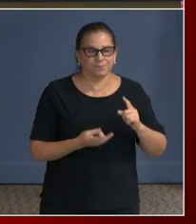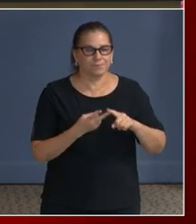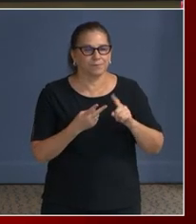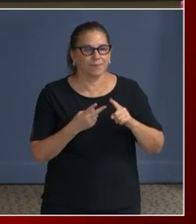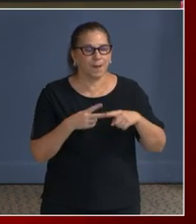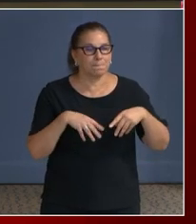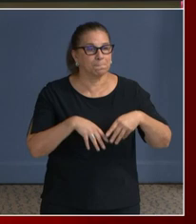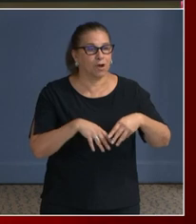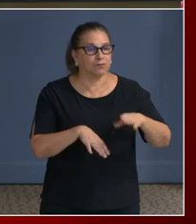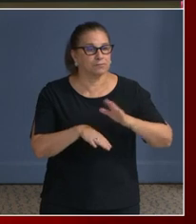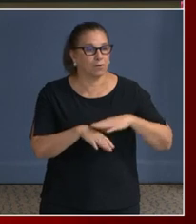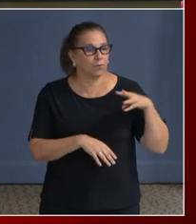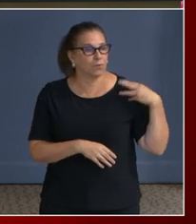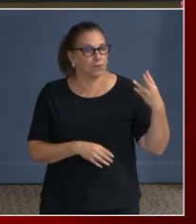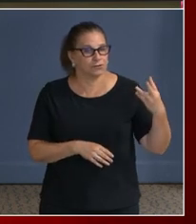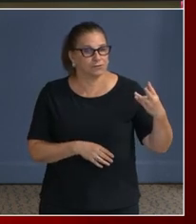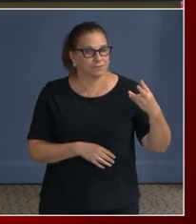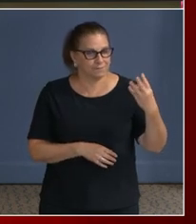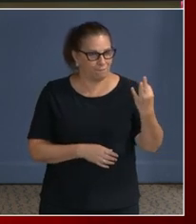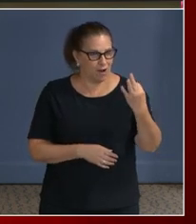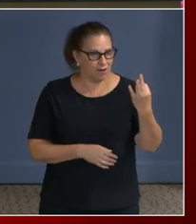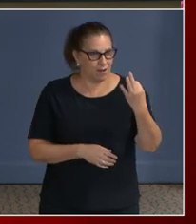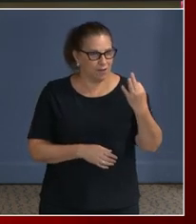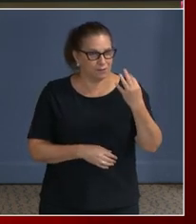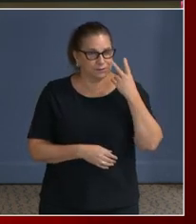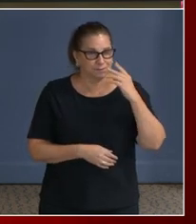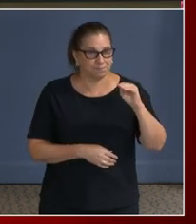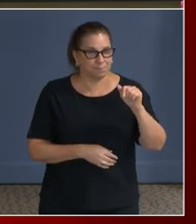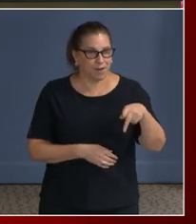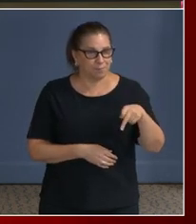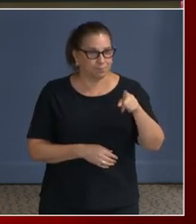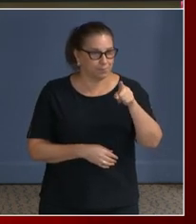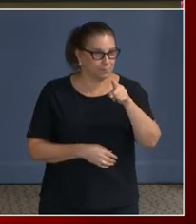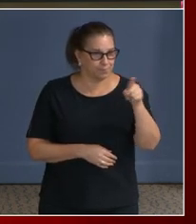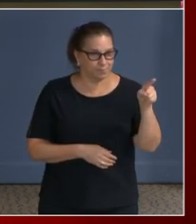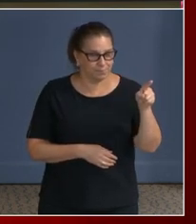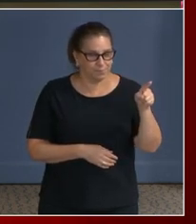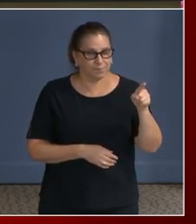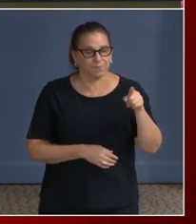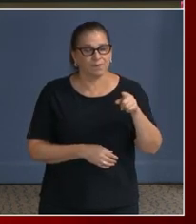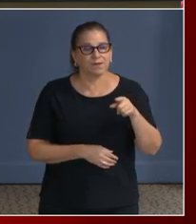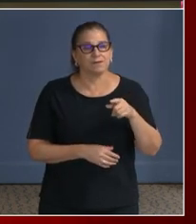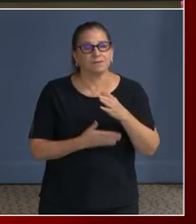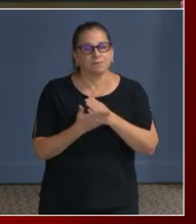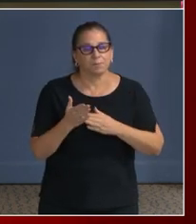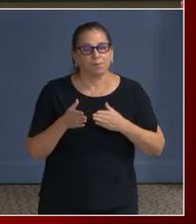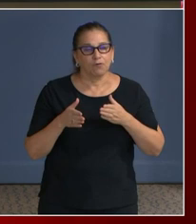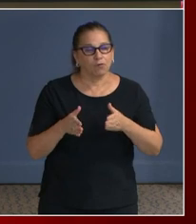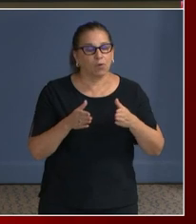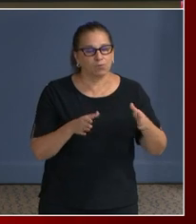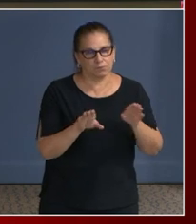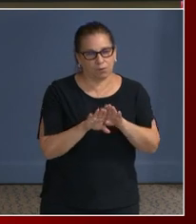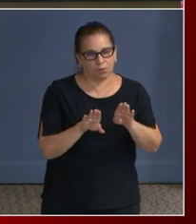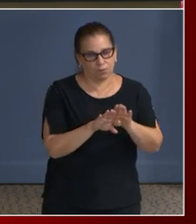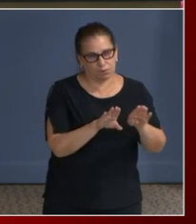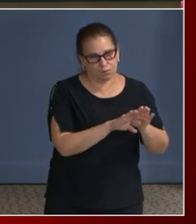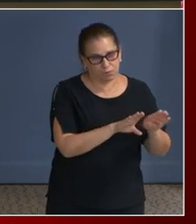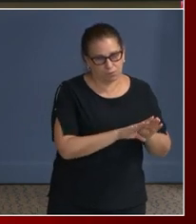Friday. And here you will see a map of some of the road closures as well as some of rolling